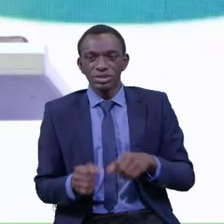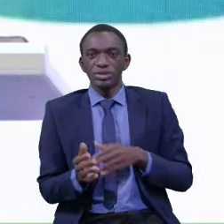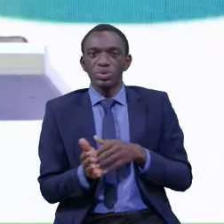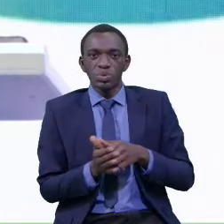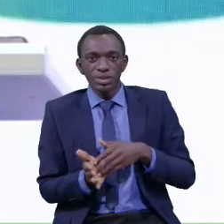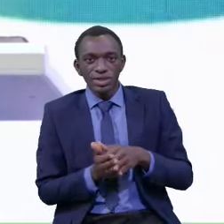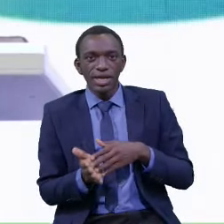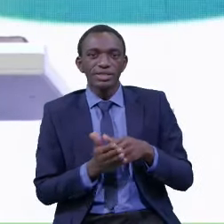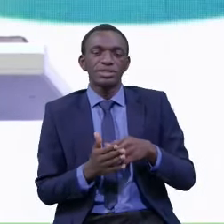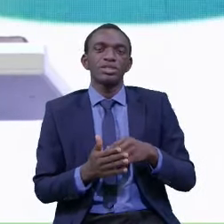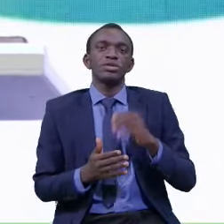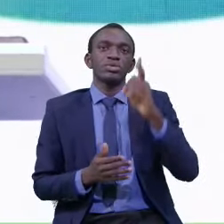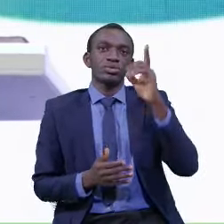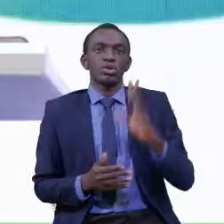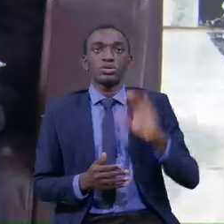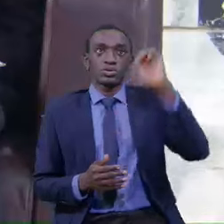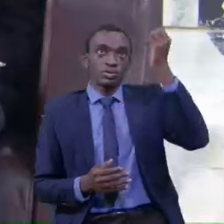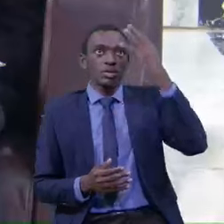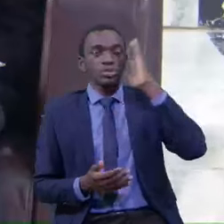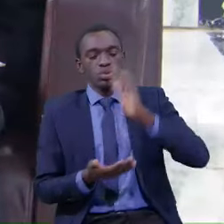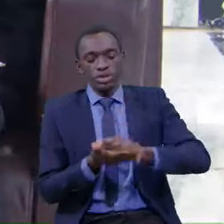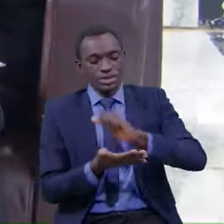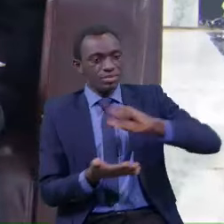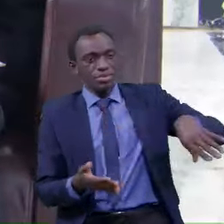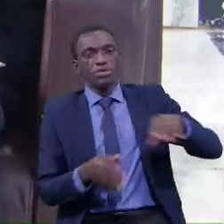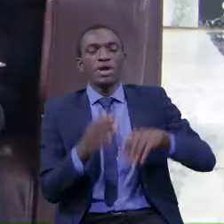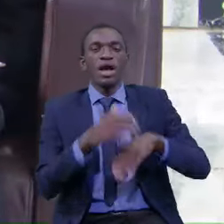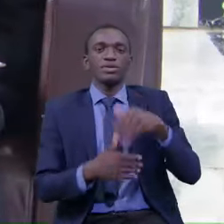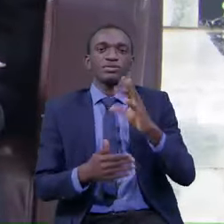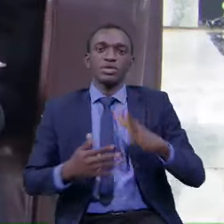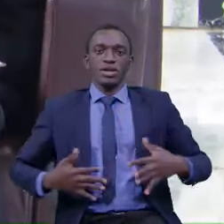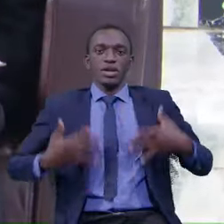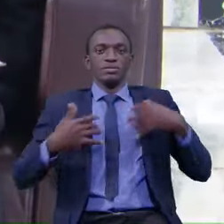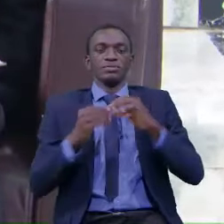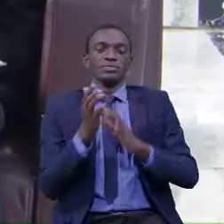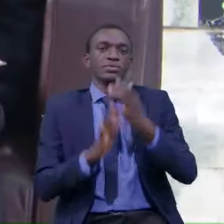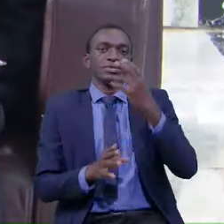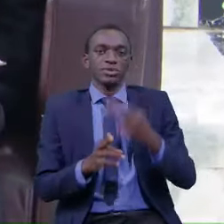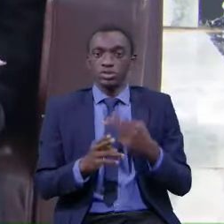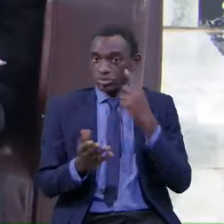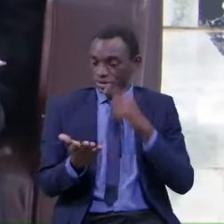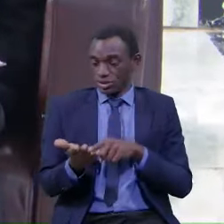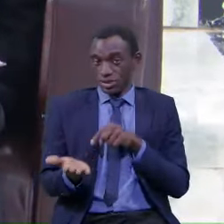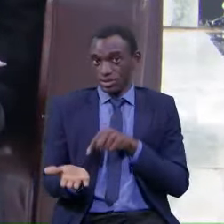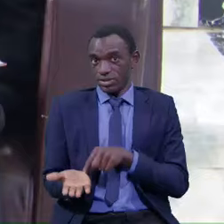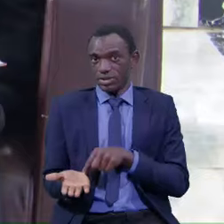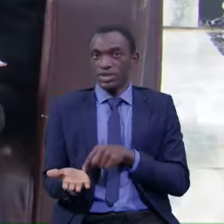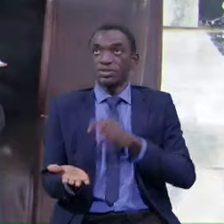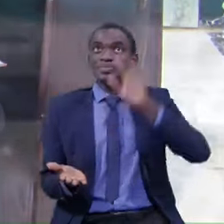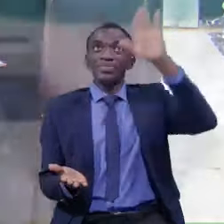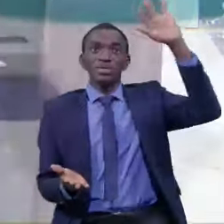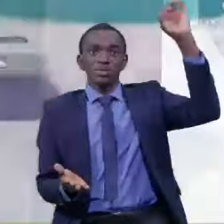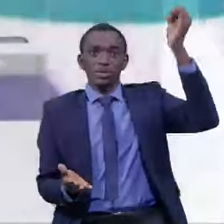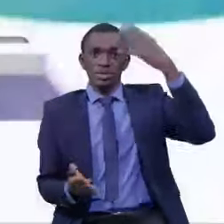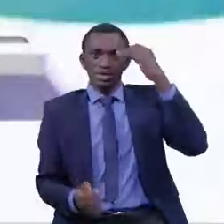weakness out of your life in Jesus' name. Look at this. And his grace which was bestowed upon